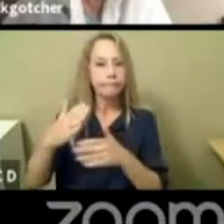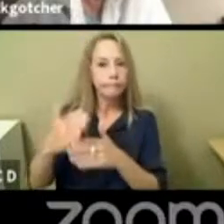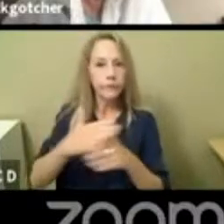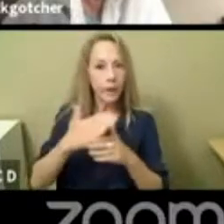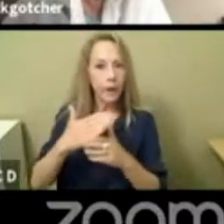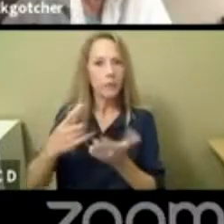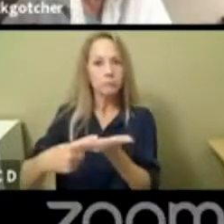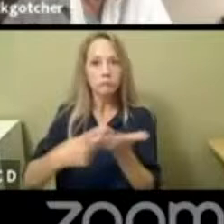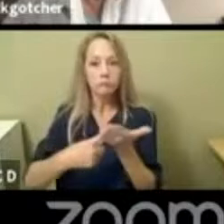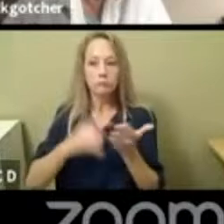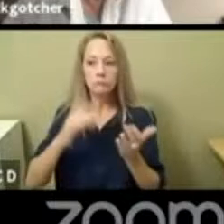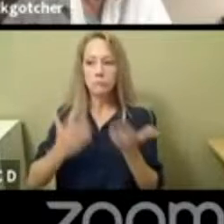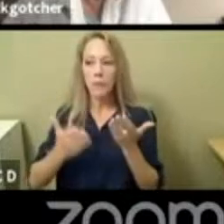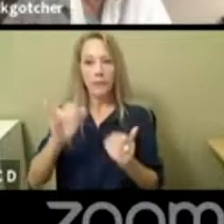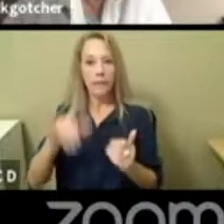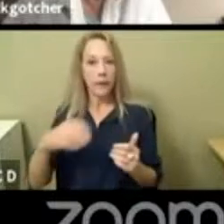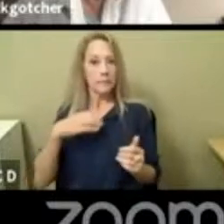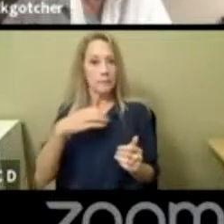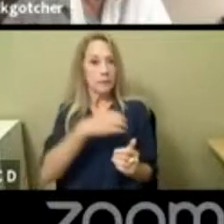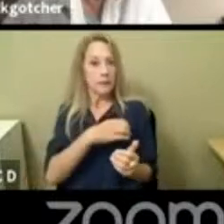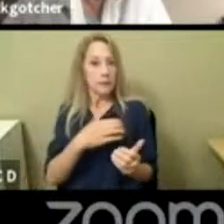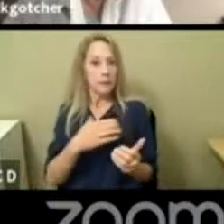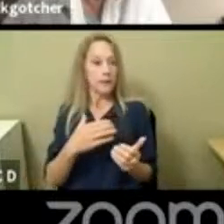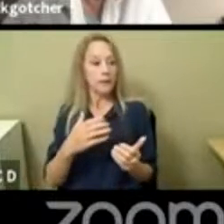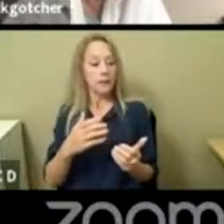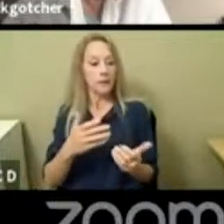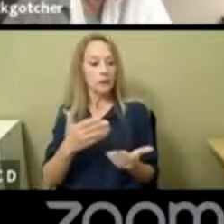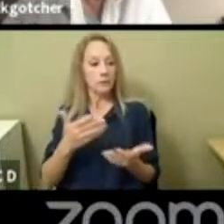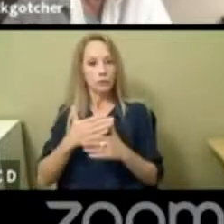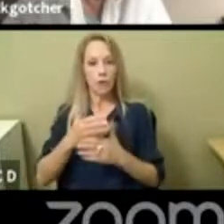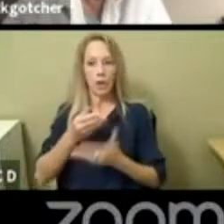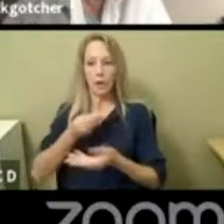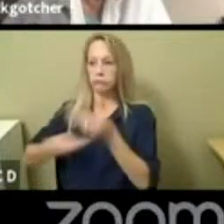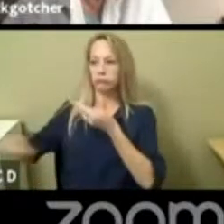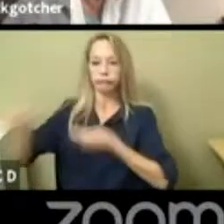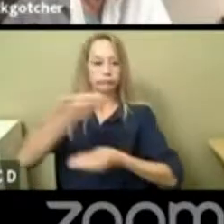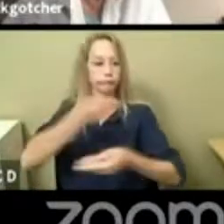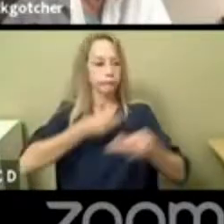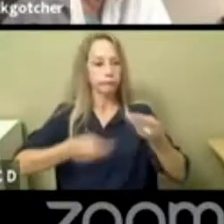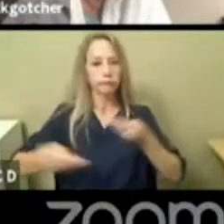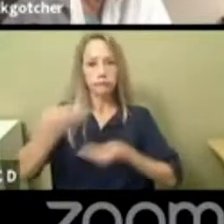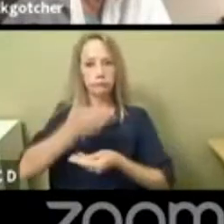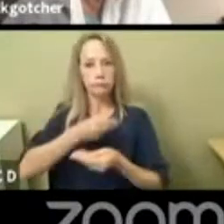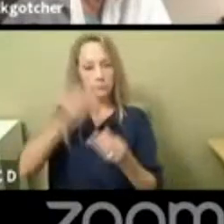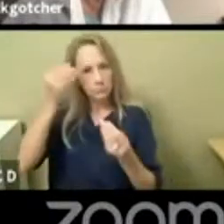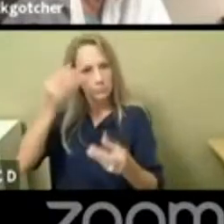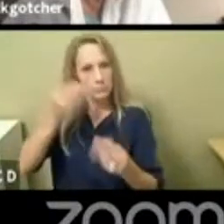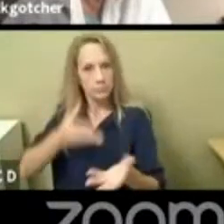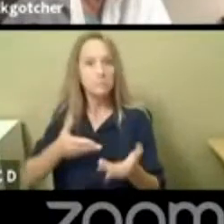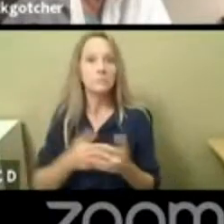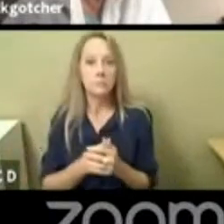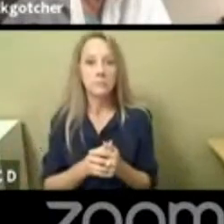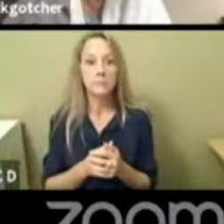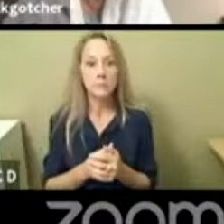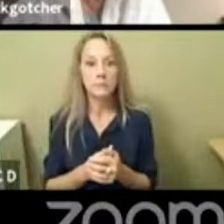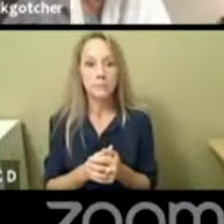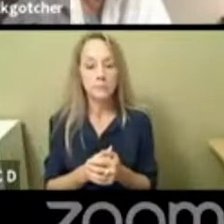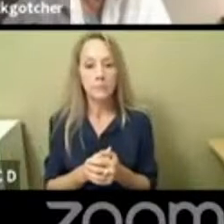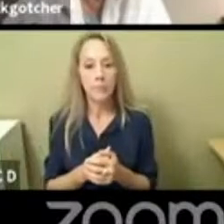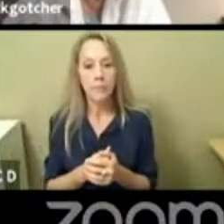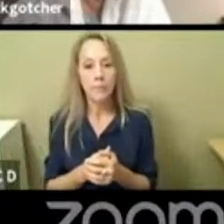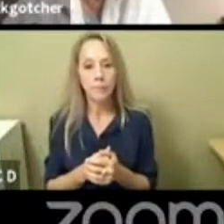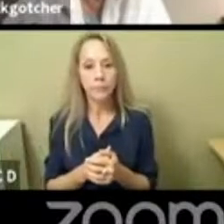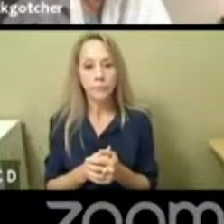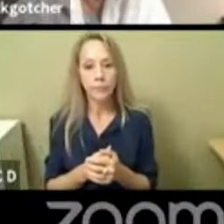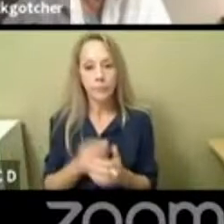that committee might have, and vice versa, any ideas you might have for them would be great and welcome. And to your point, Dr.